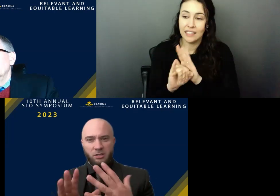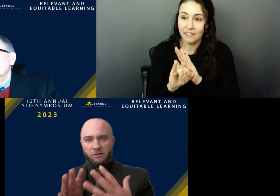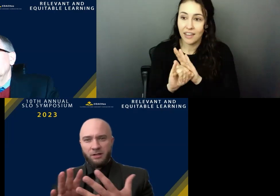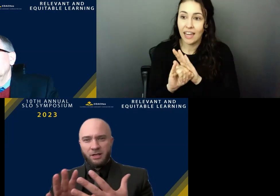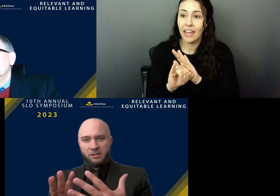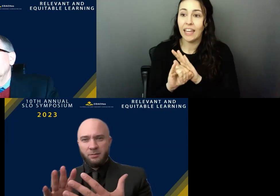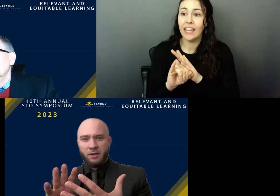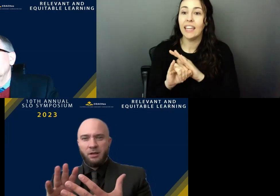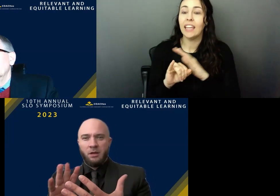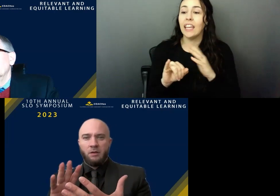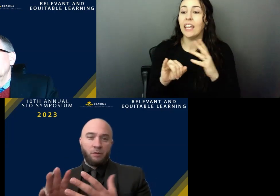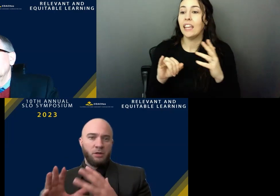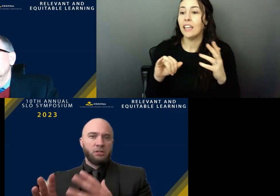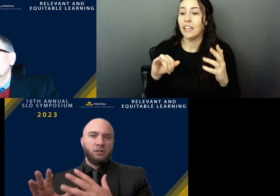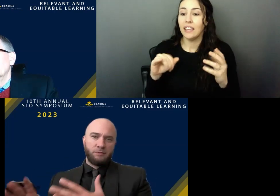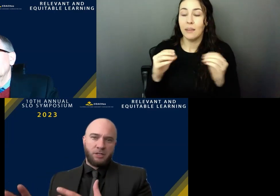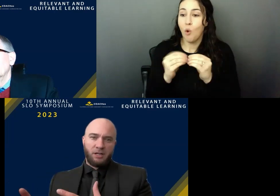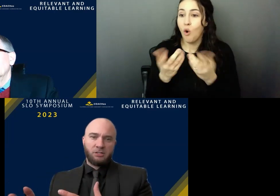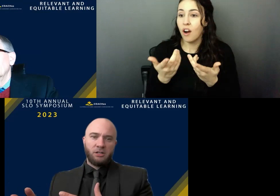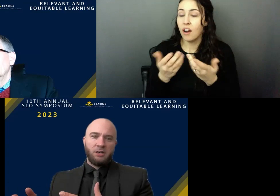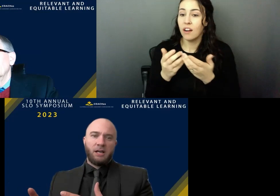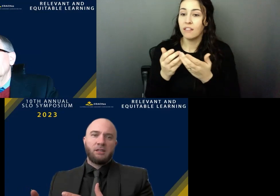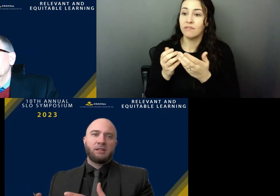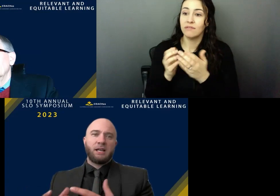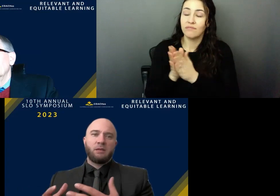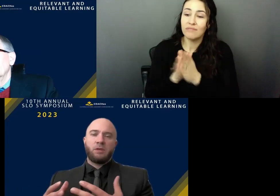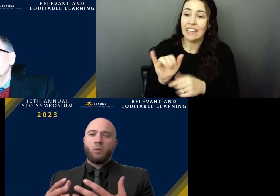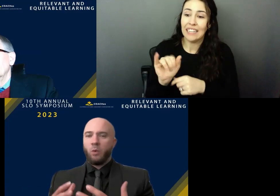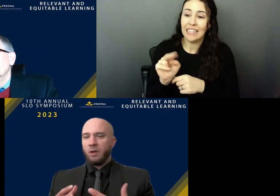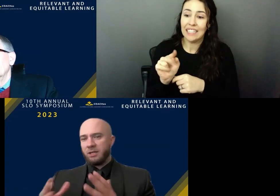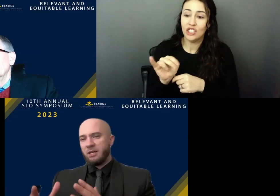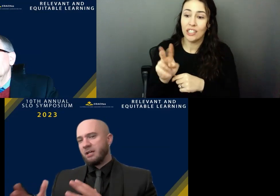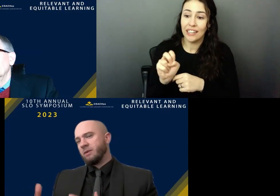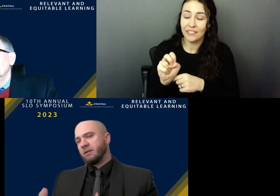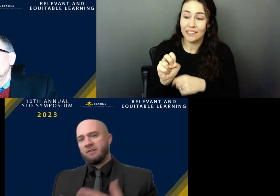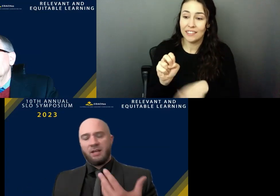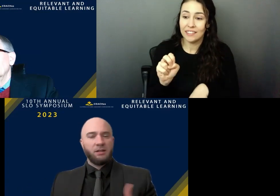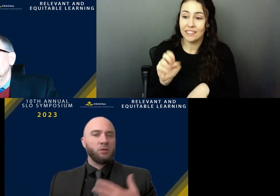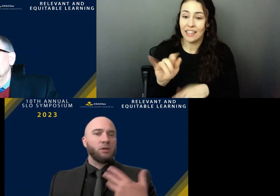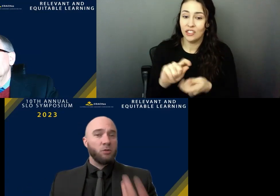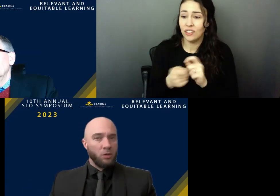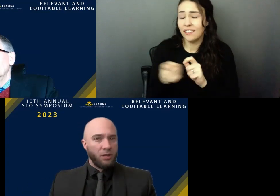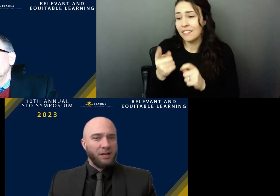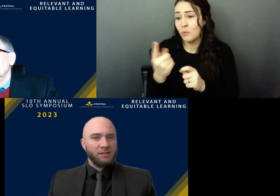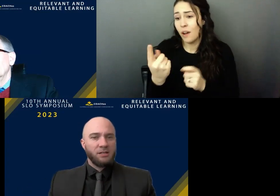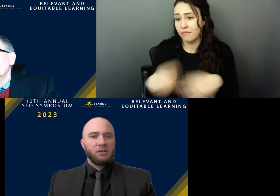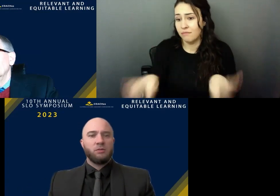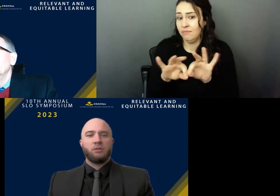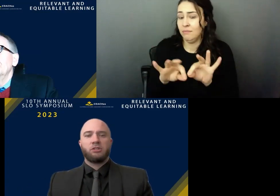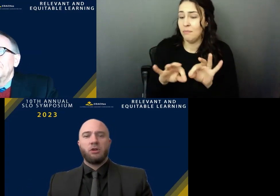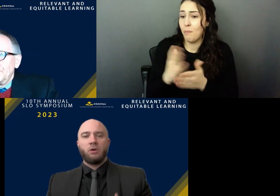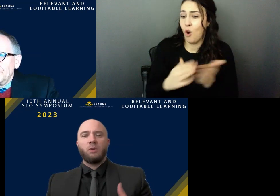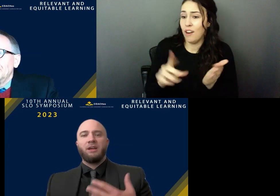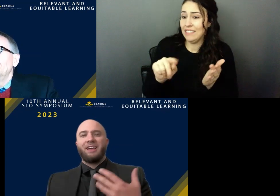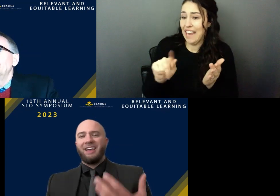more initiative allocation, but for initiatives of change, I think that could be one key aspect of data that you could utilize to